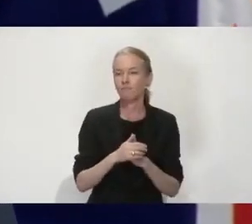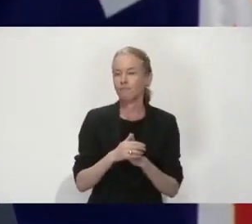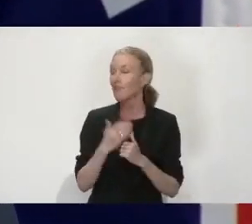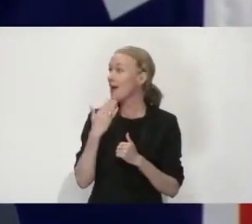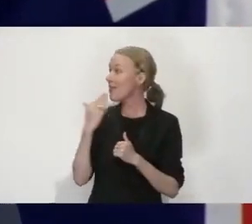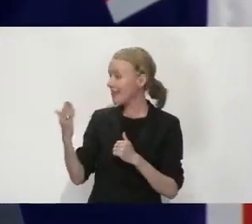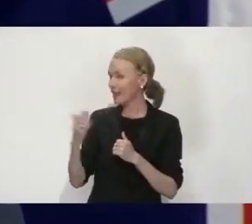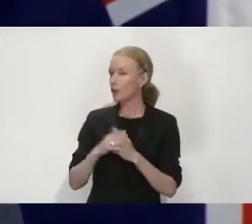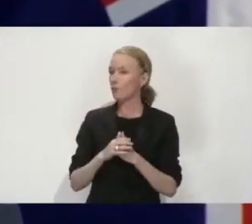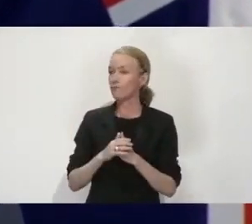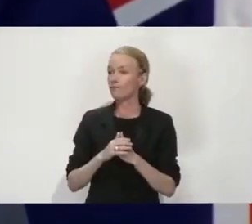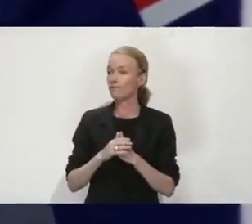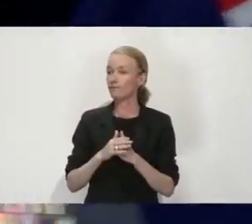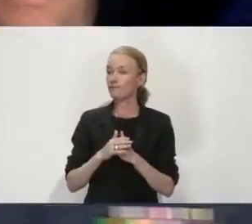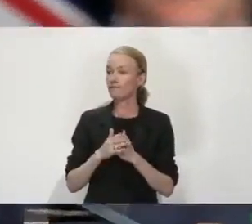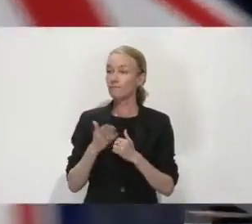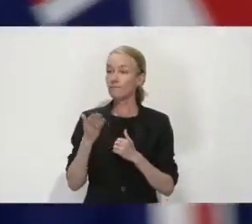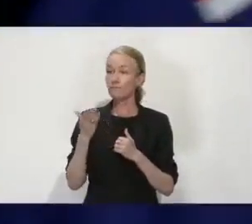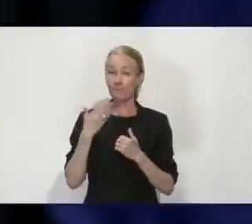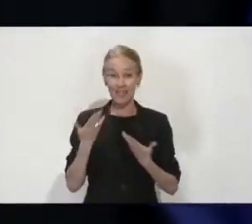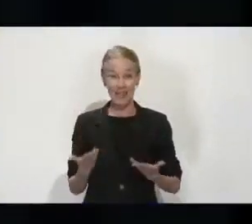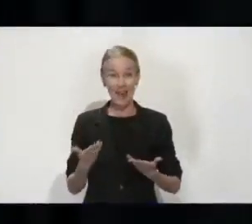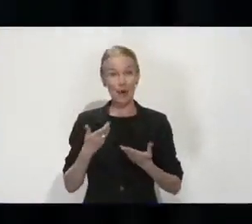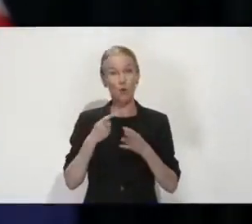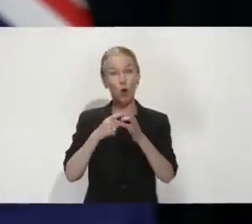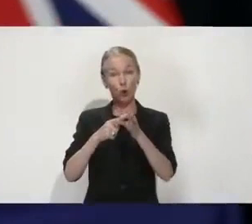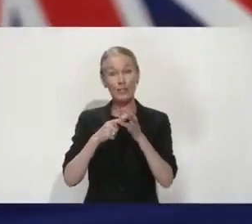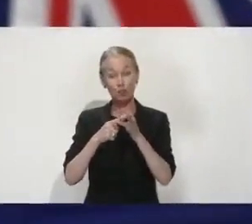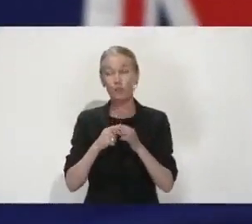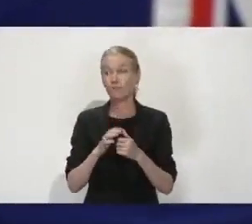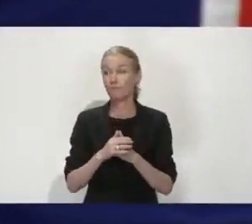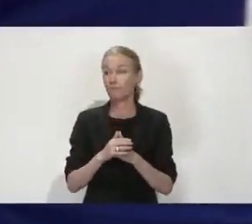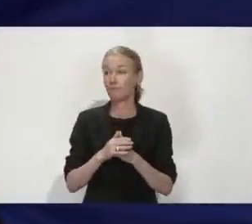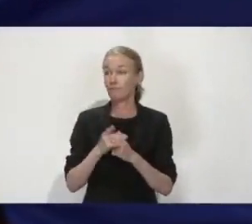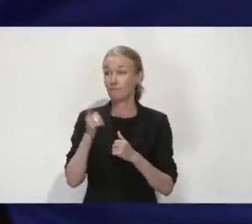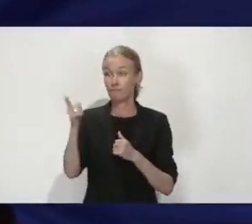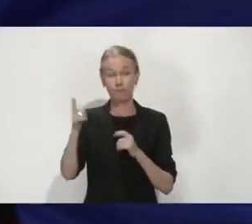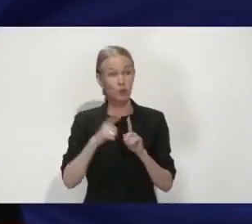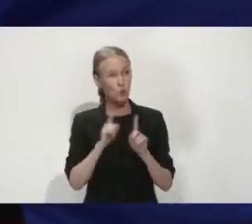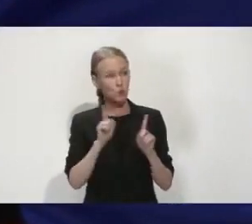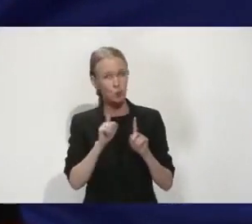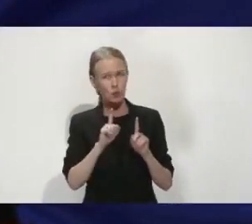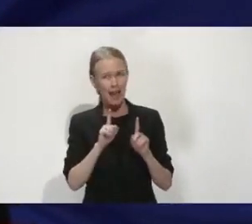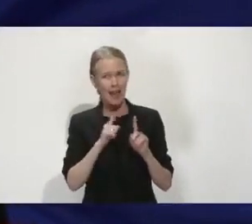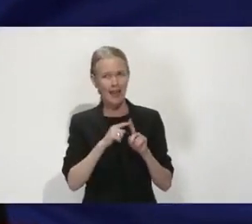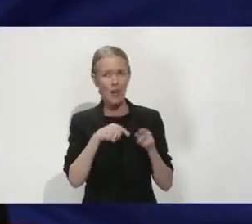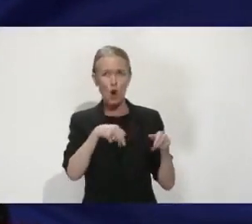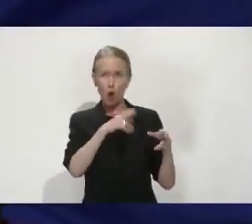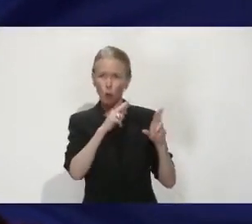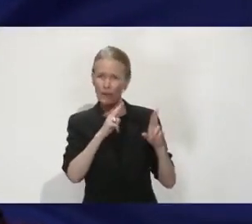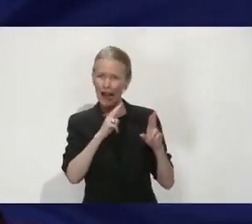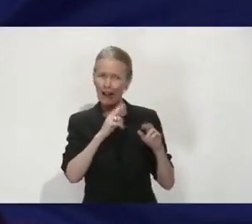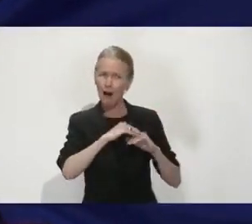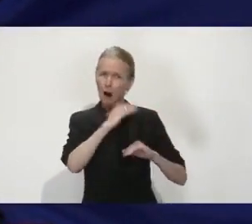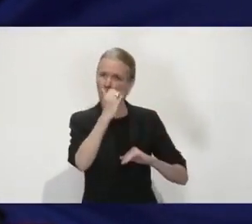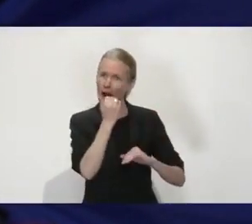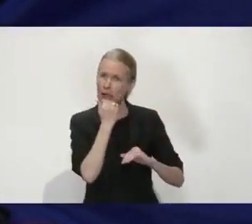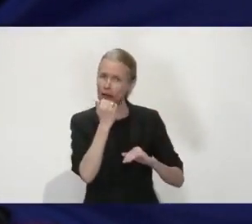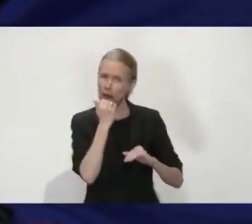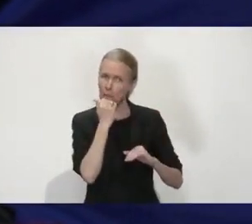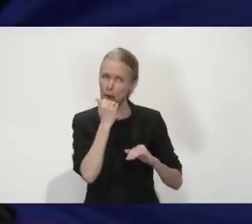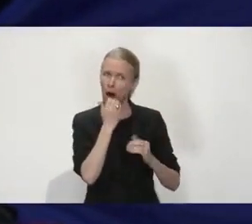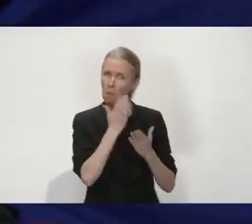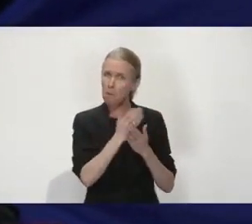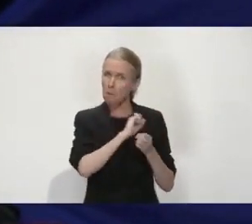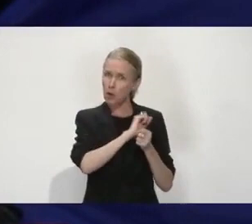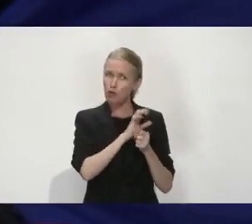high number of cases that have been picked up in MIQs today. Is that because of ramped up testing? No. Of course, our testing at